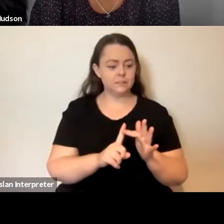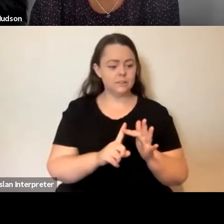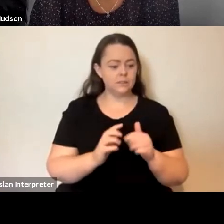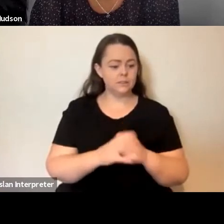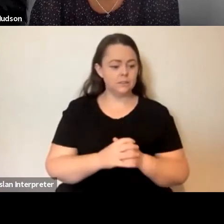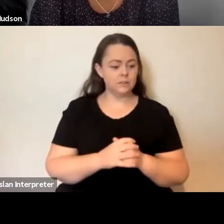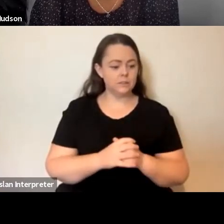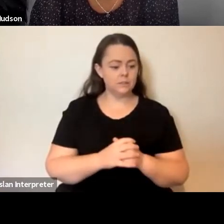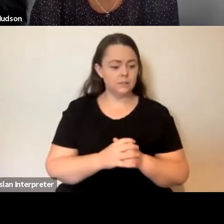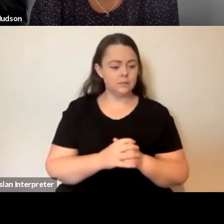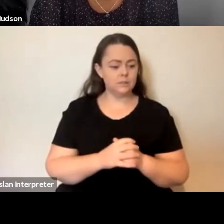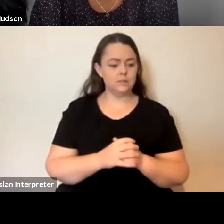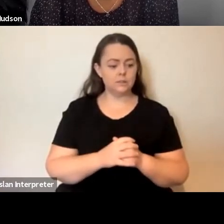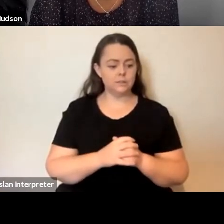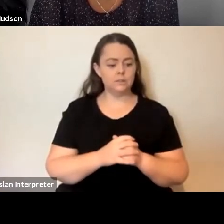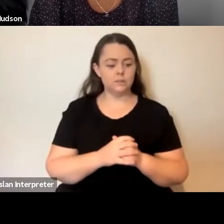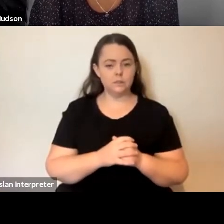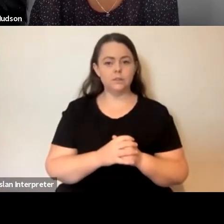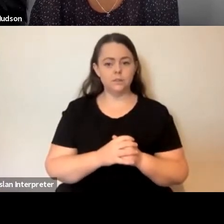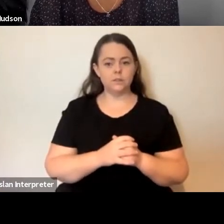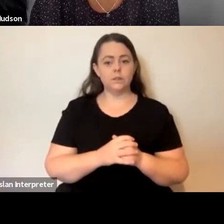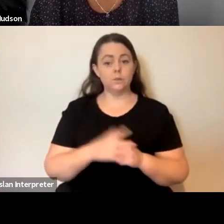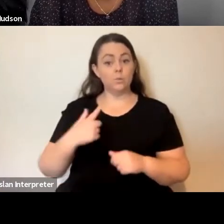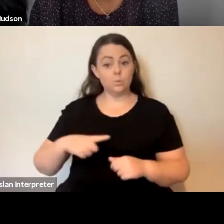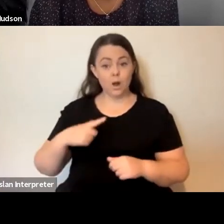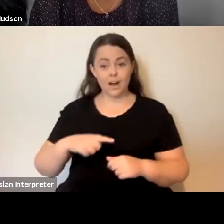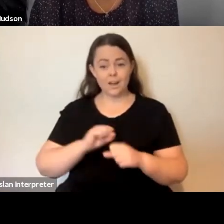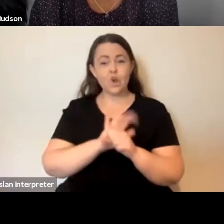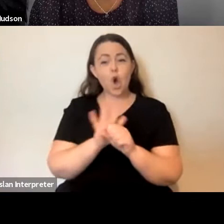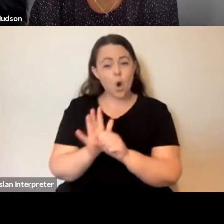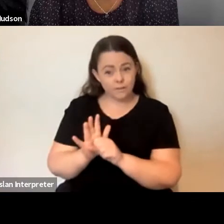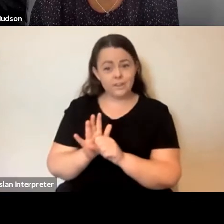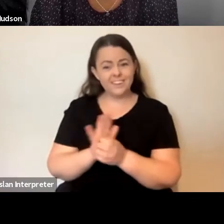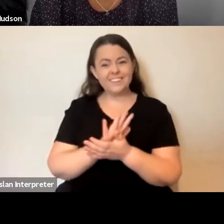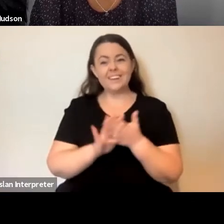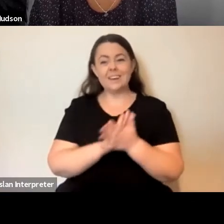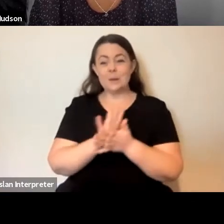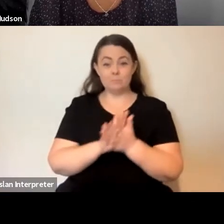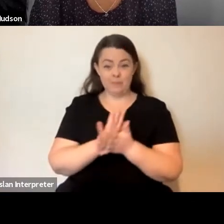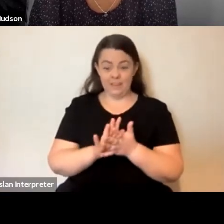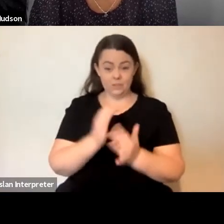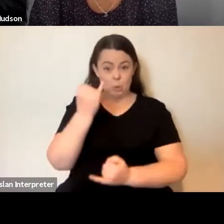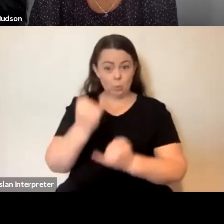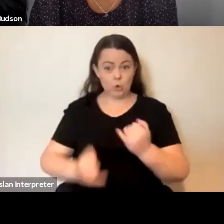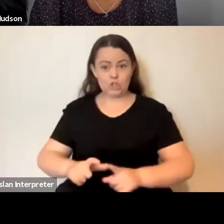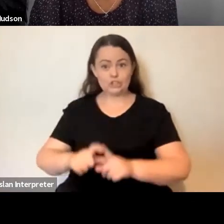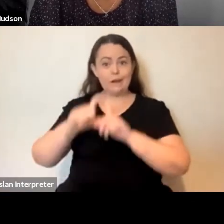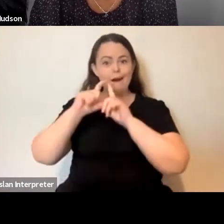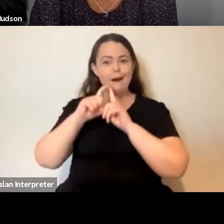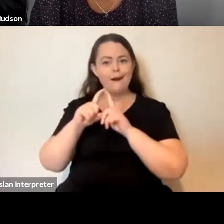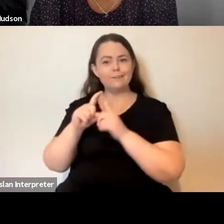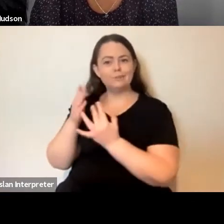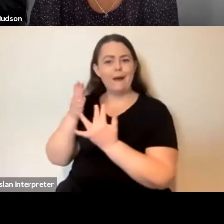those, because COVID has presented, again, a lot of pressure on an already pressured alcohol and other drug treatment